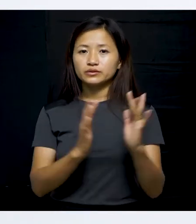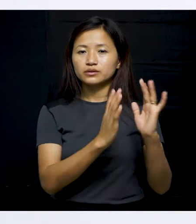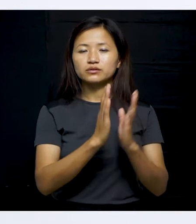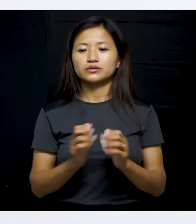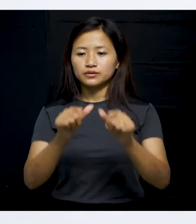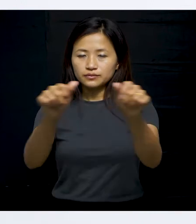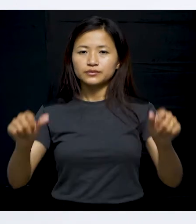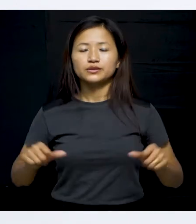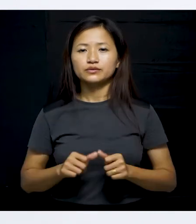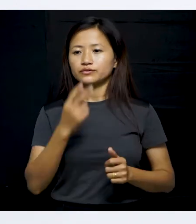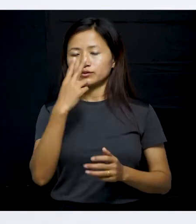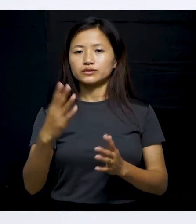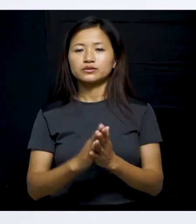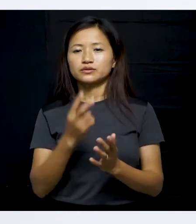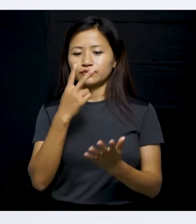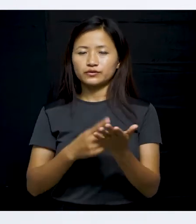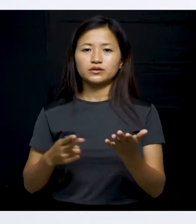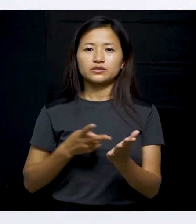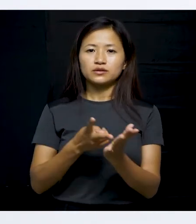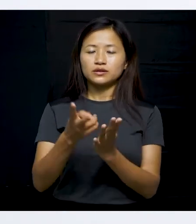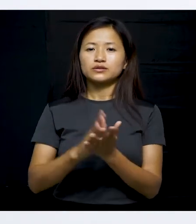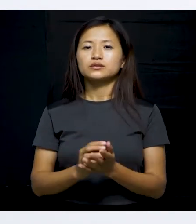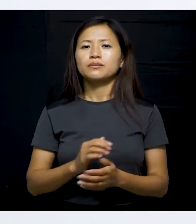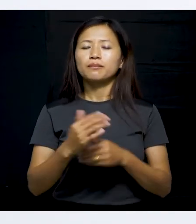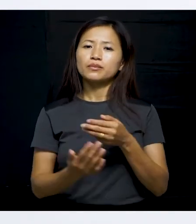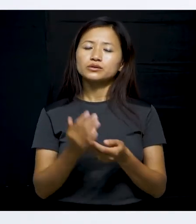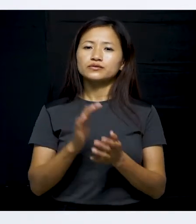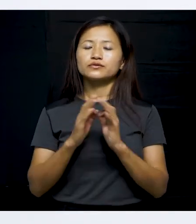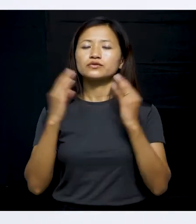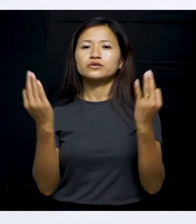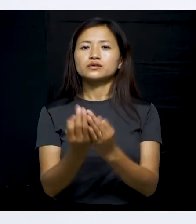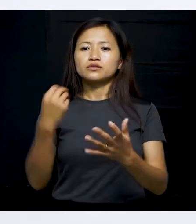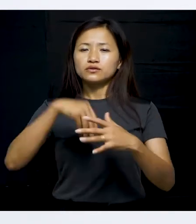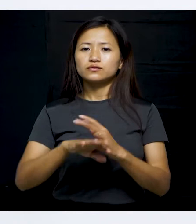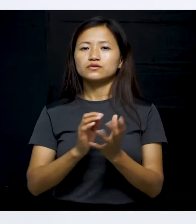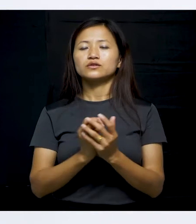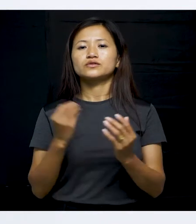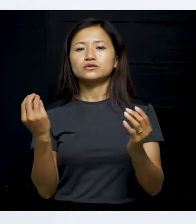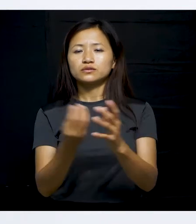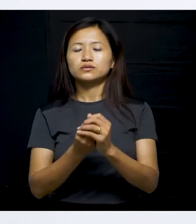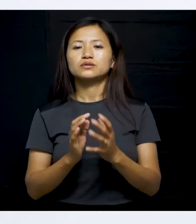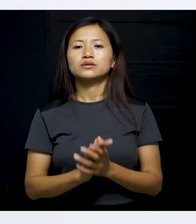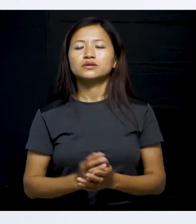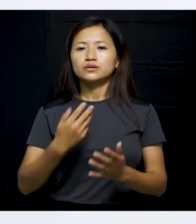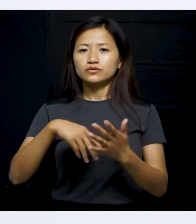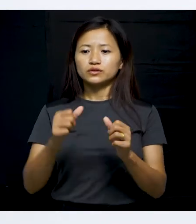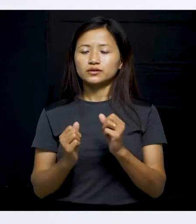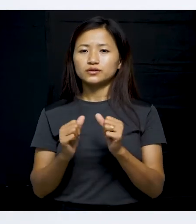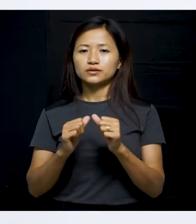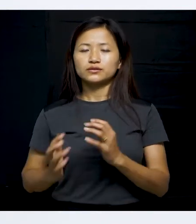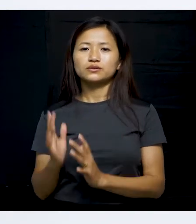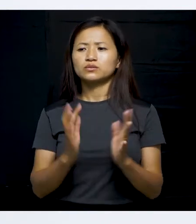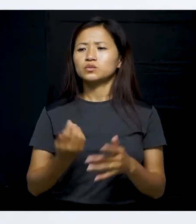when you go and visit the villages, you see that most of the family members are involved in agriculture, where they go to field